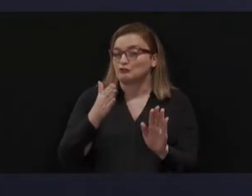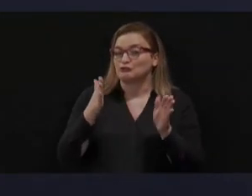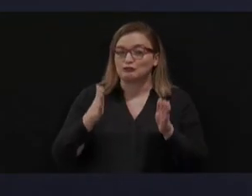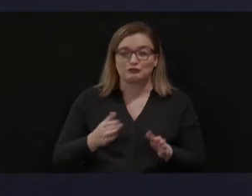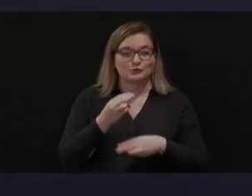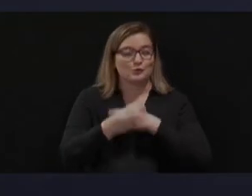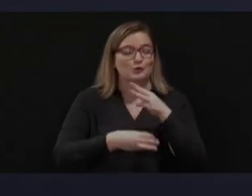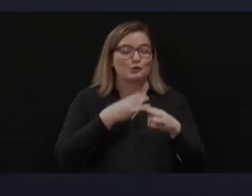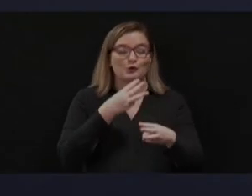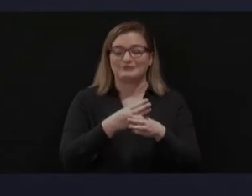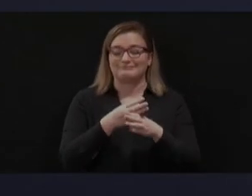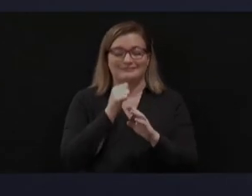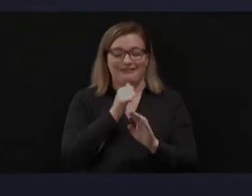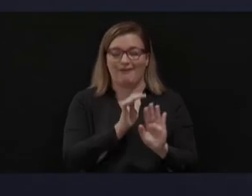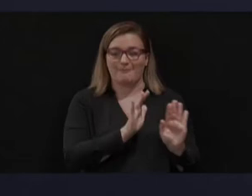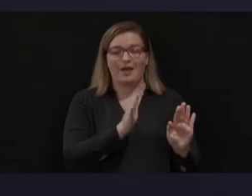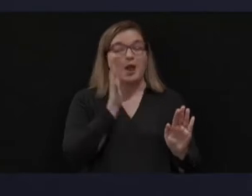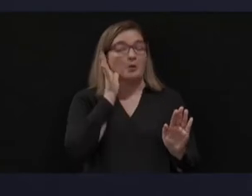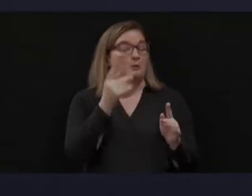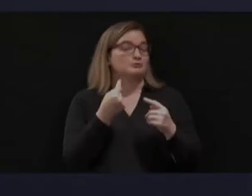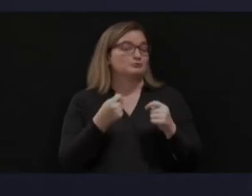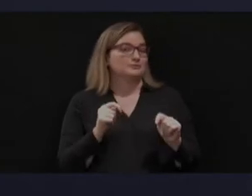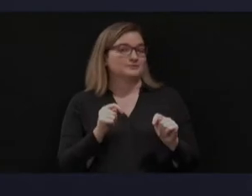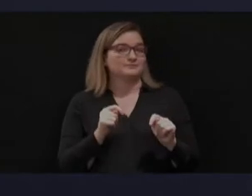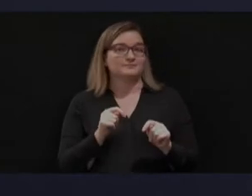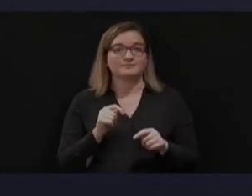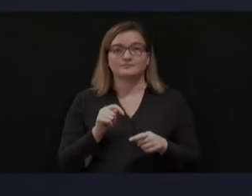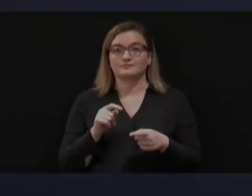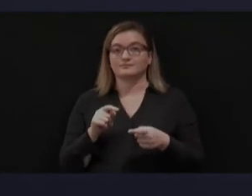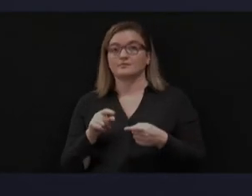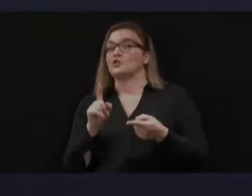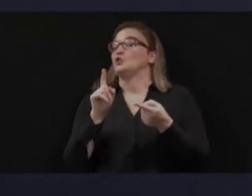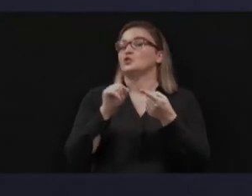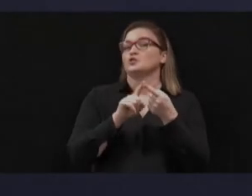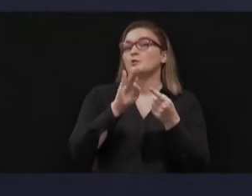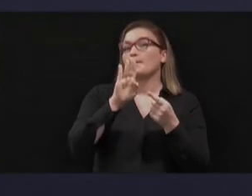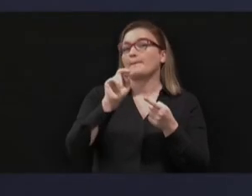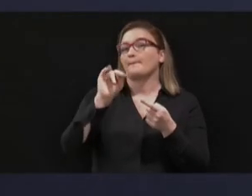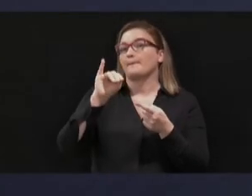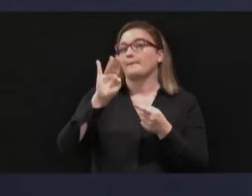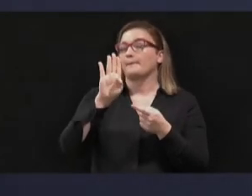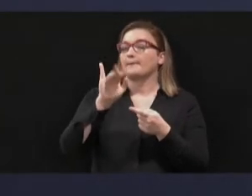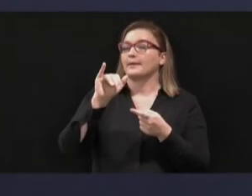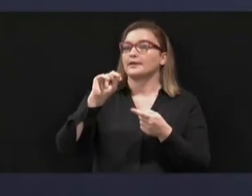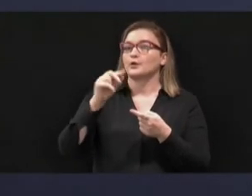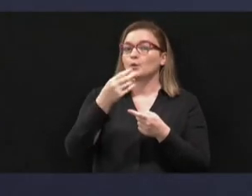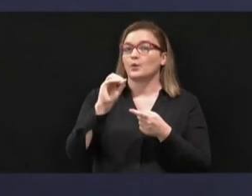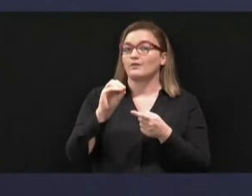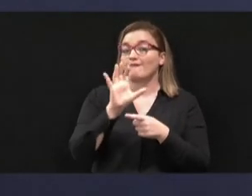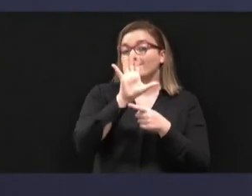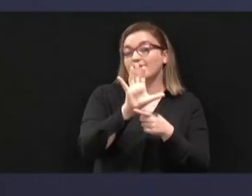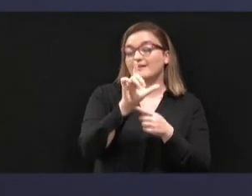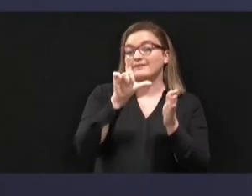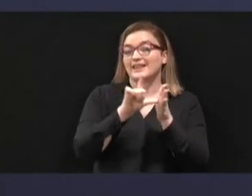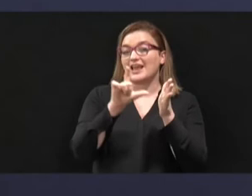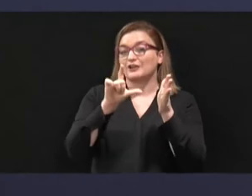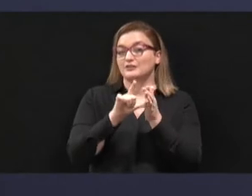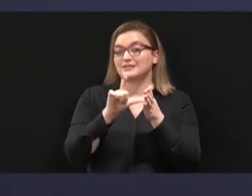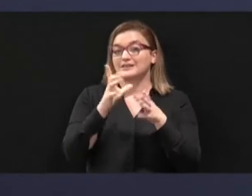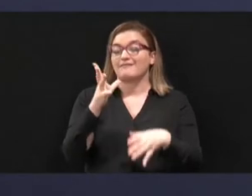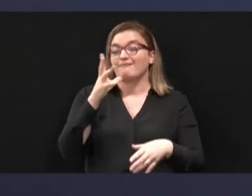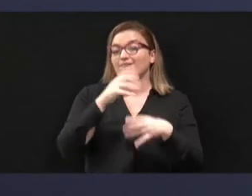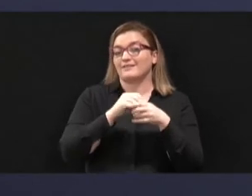whirl. The one goes to bingo. There are five letters in the alphabet, and they are called the